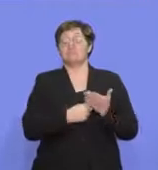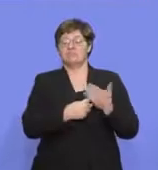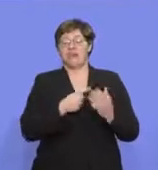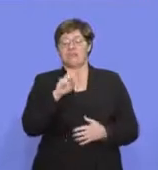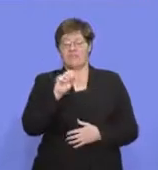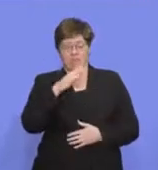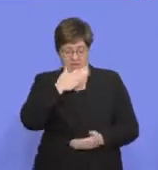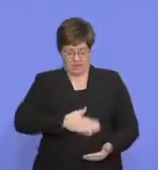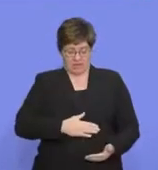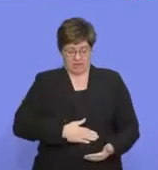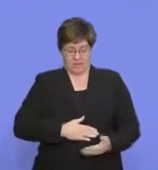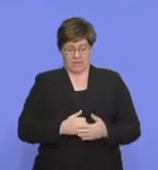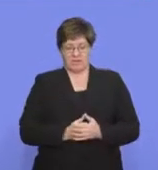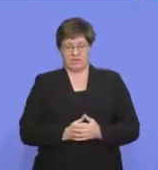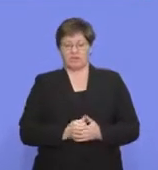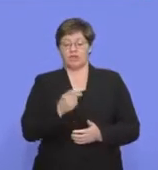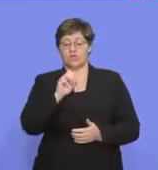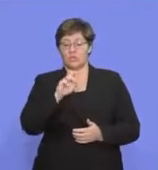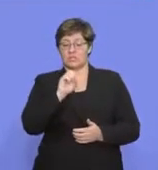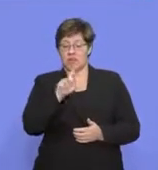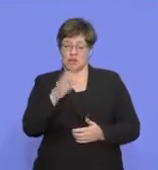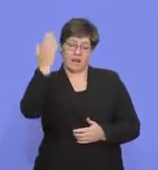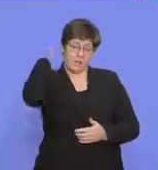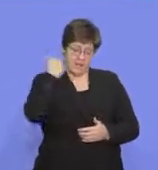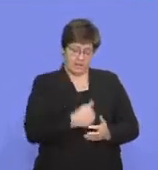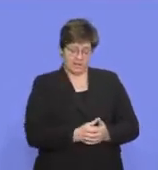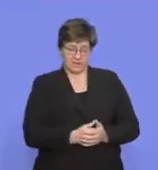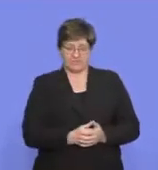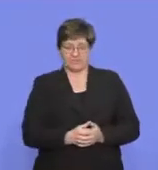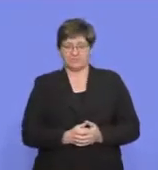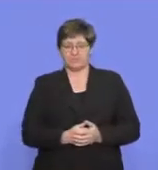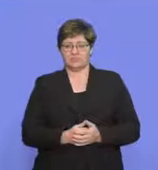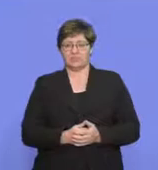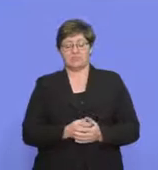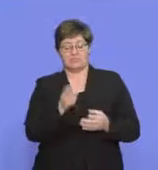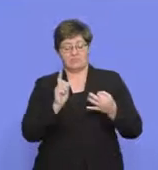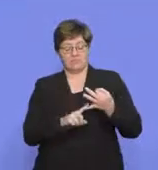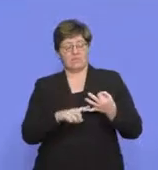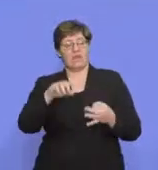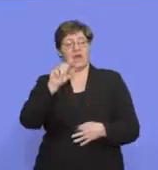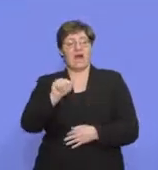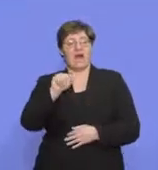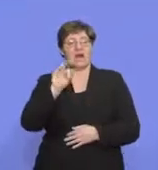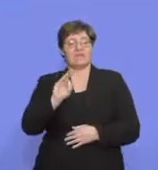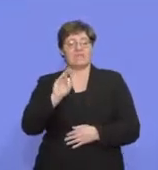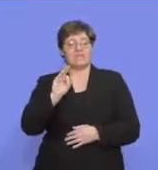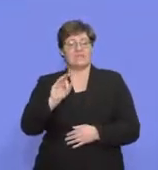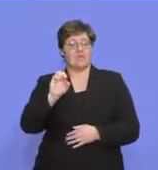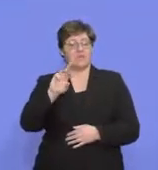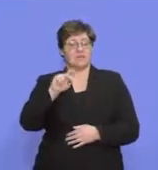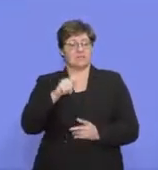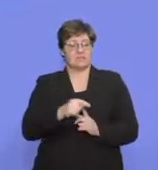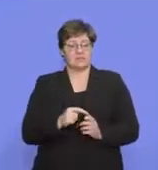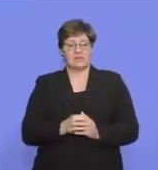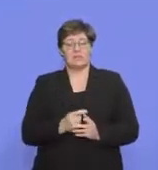stomach, and dorsal, your back, right? Afferent is when they conduct inwards. So